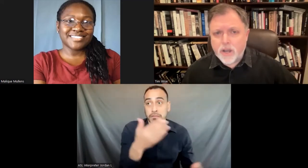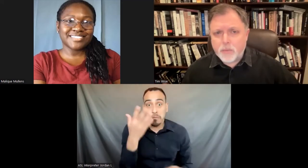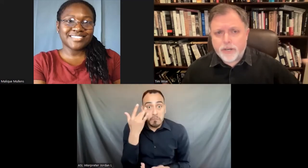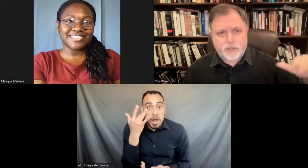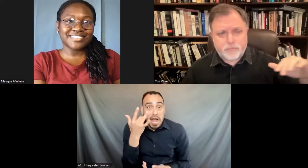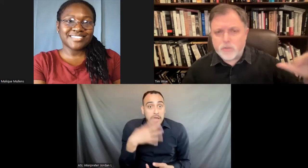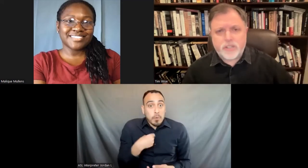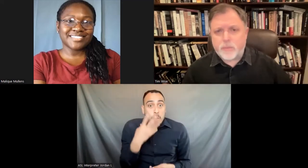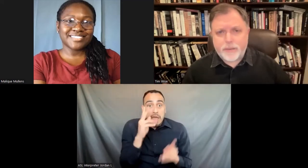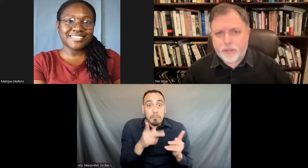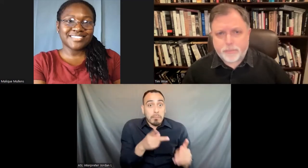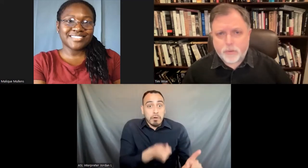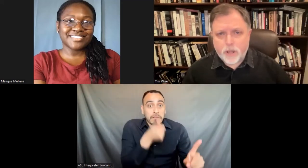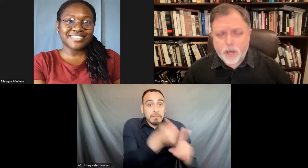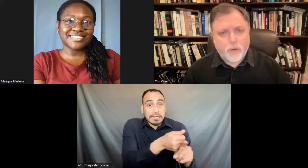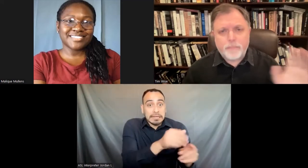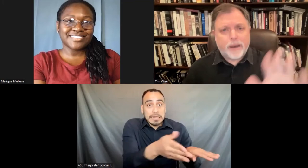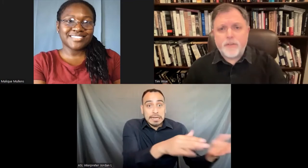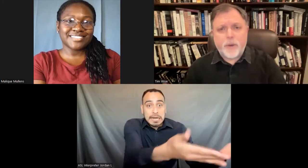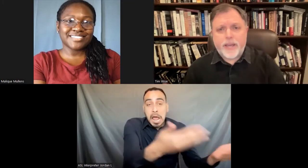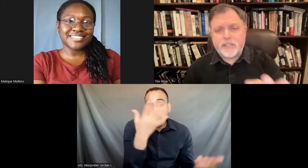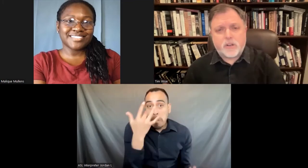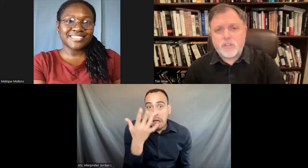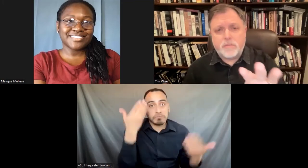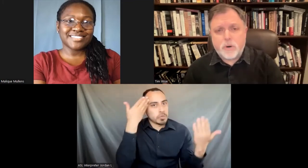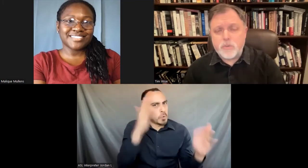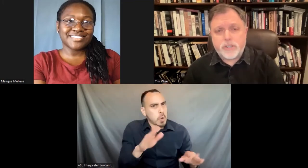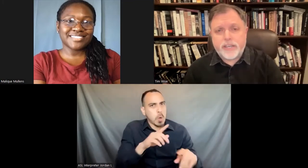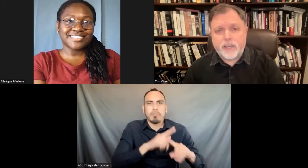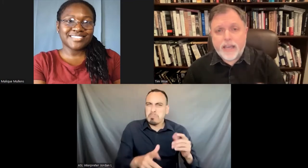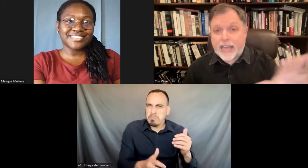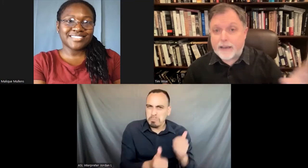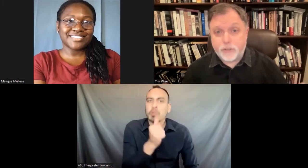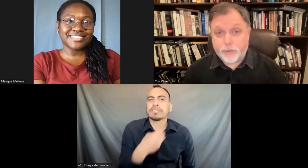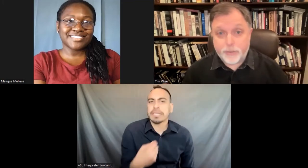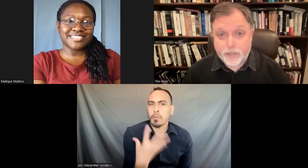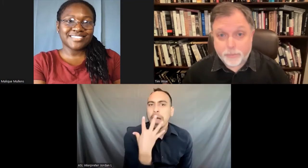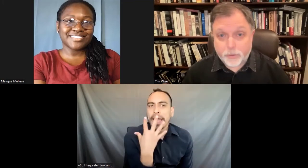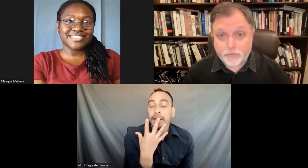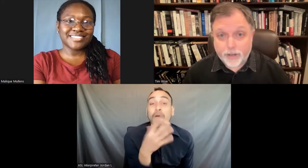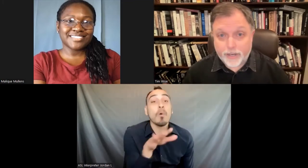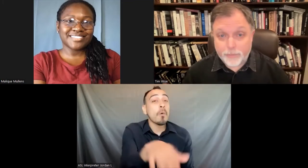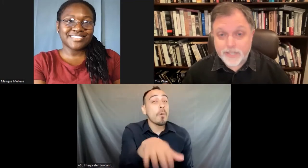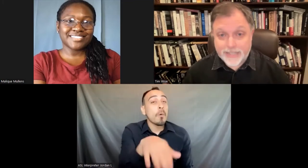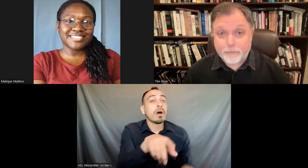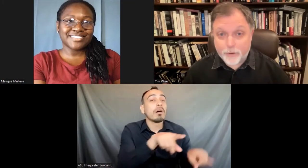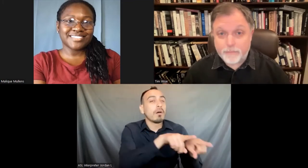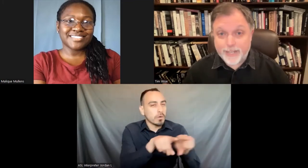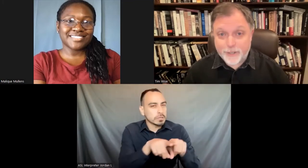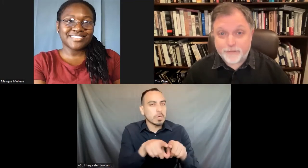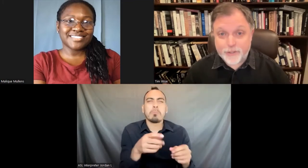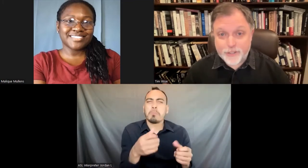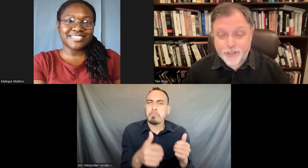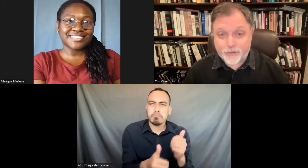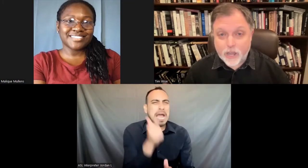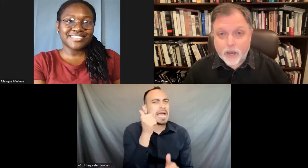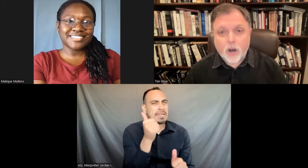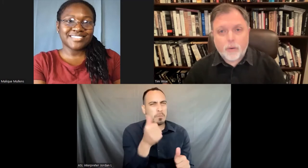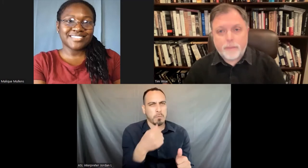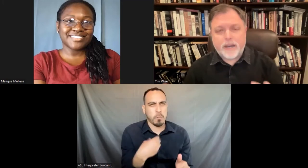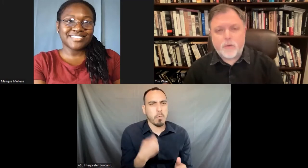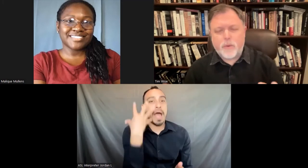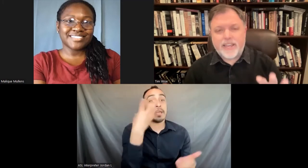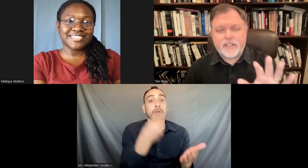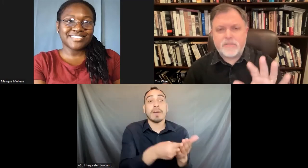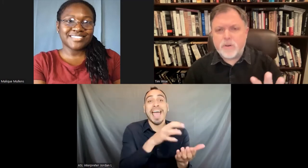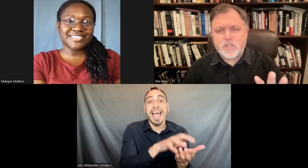know, but it's mostly white people. Oh, and by the way, it's also mostly affluent people, right? Because that would have made a difference too. Oh,